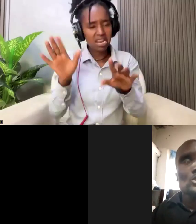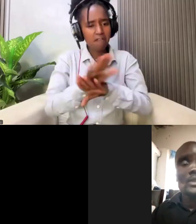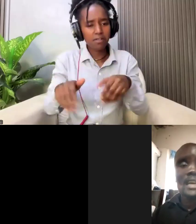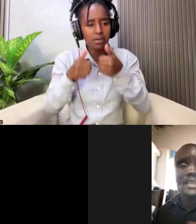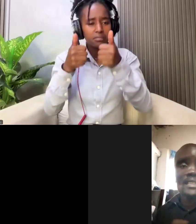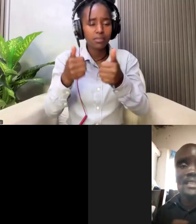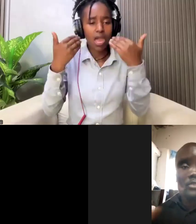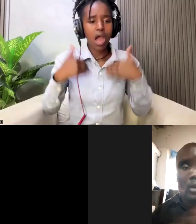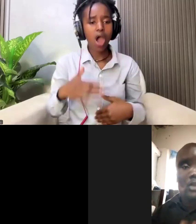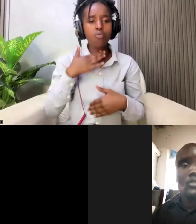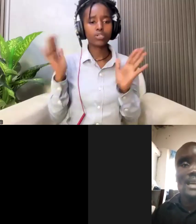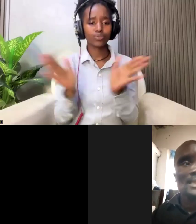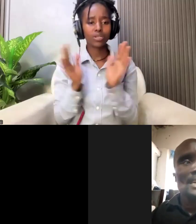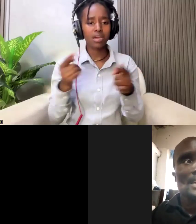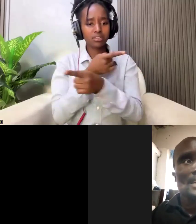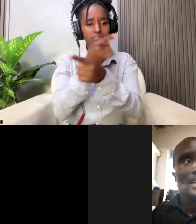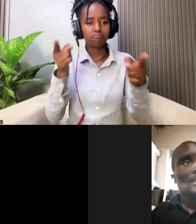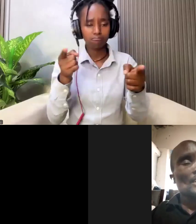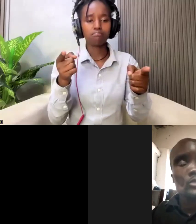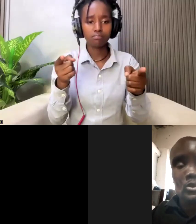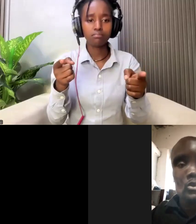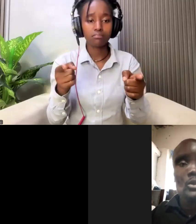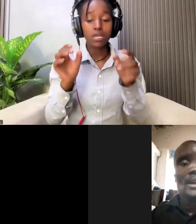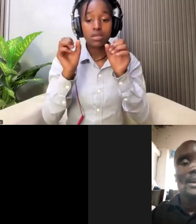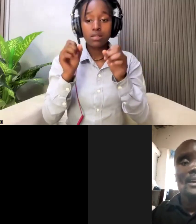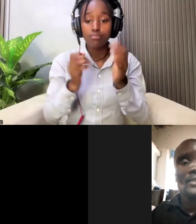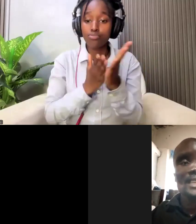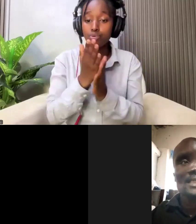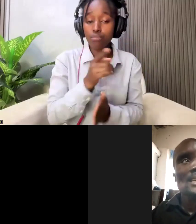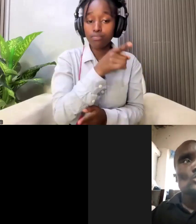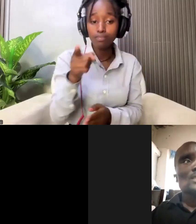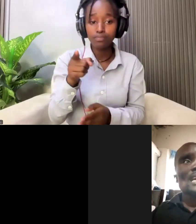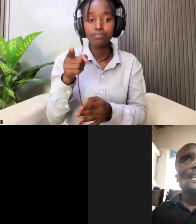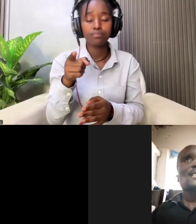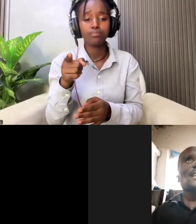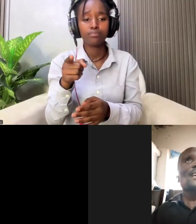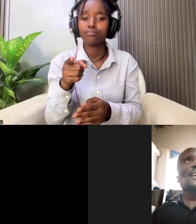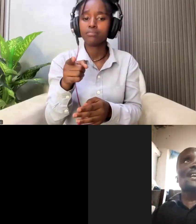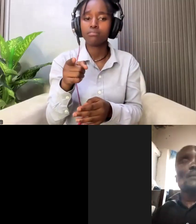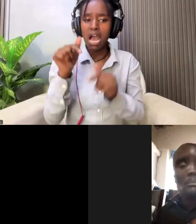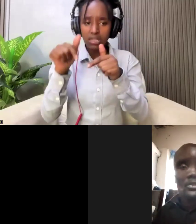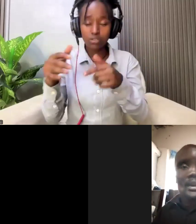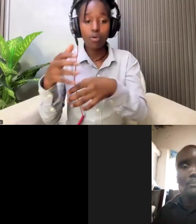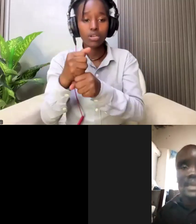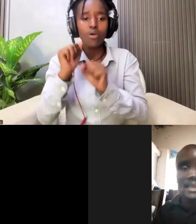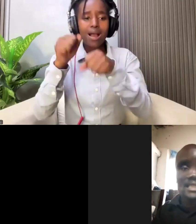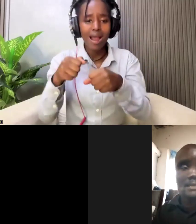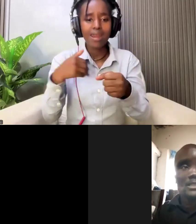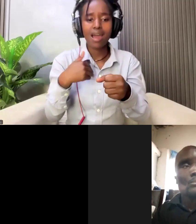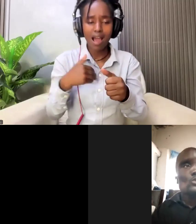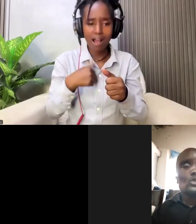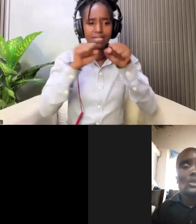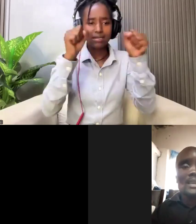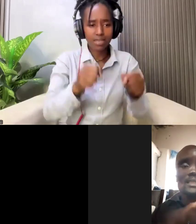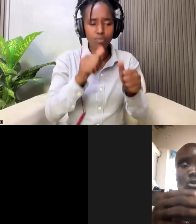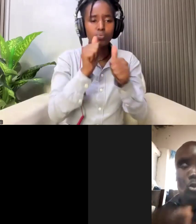to encourage every one of us through you, Richard, to try and come up with mechanisms